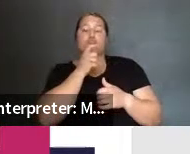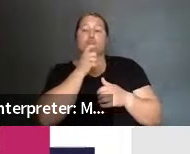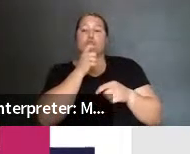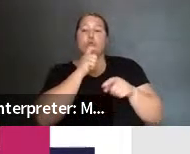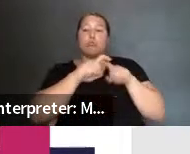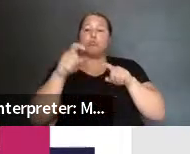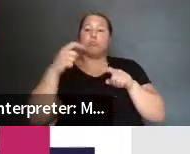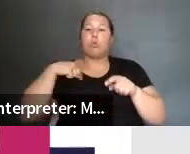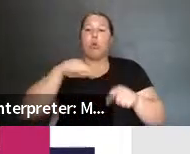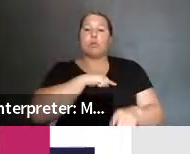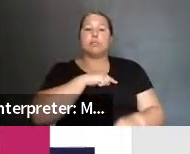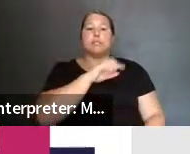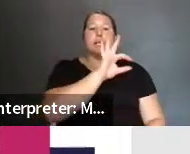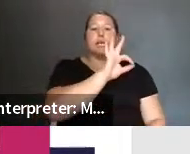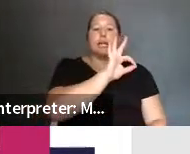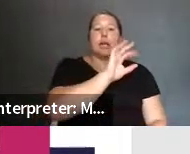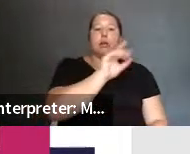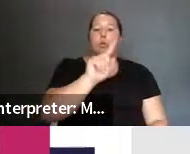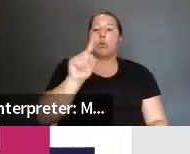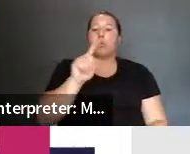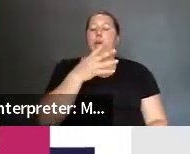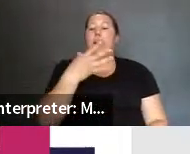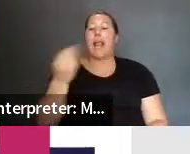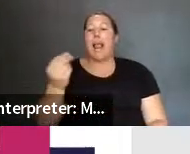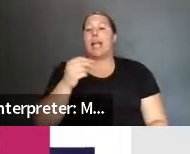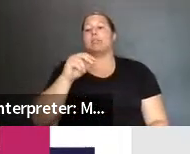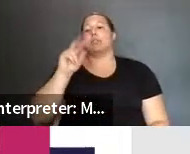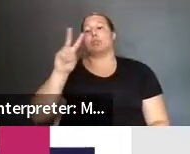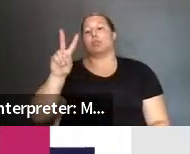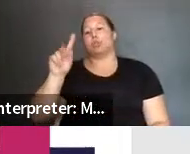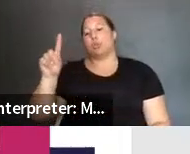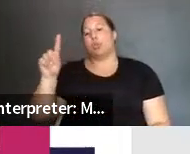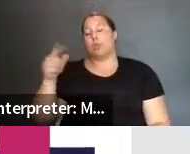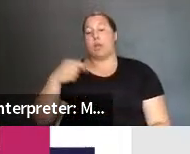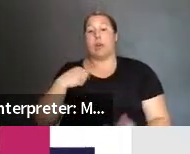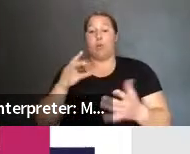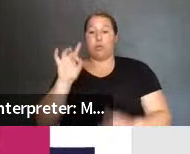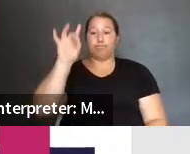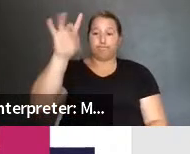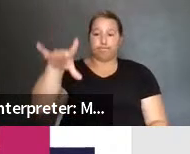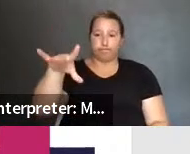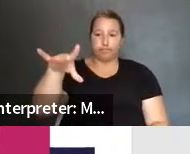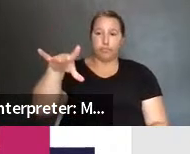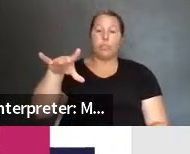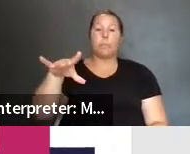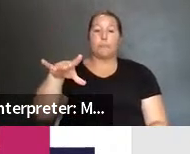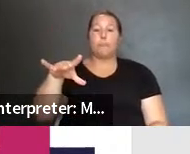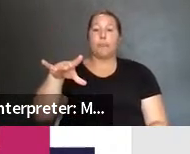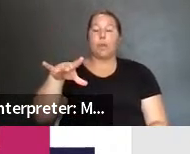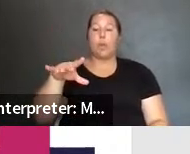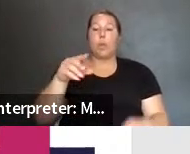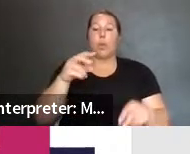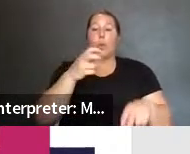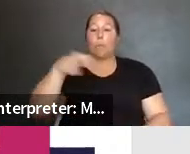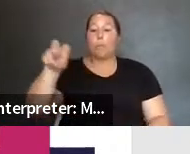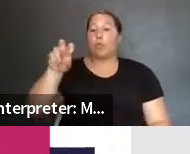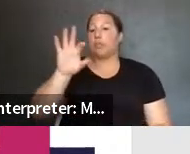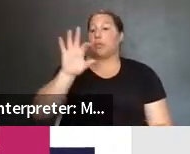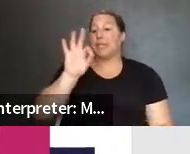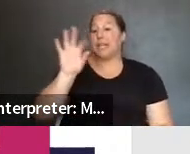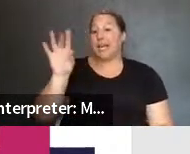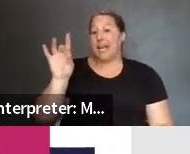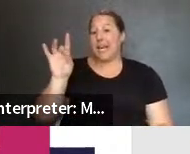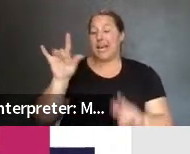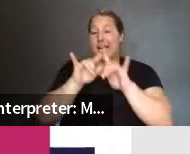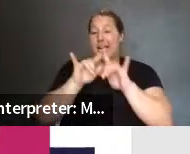or 211. I just want to put a plug in that many of you also may know, we are moving to a 988 system for mental